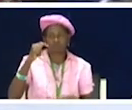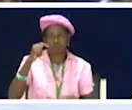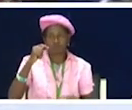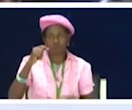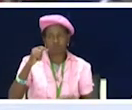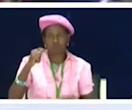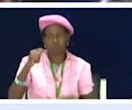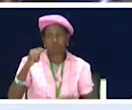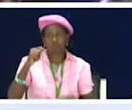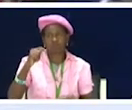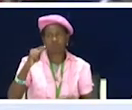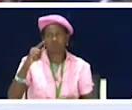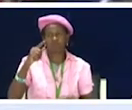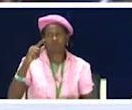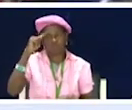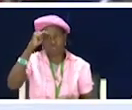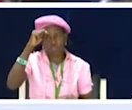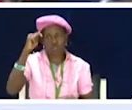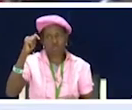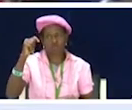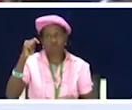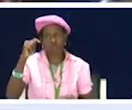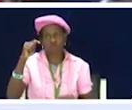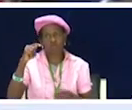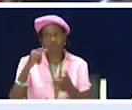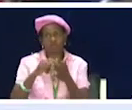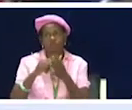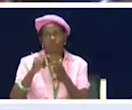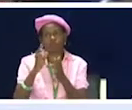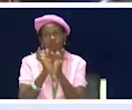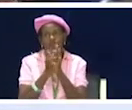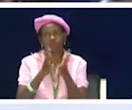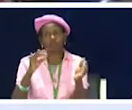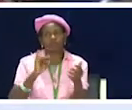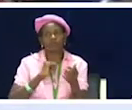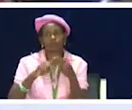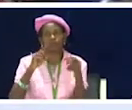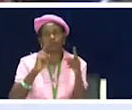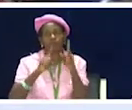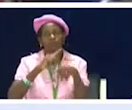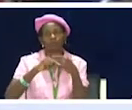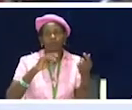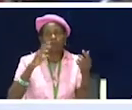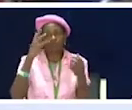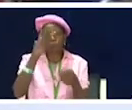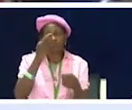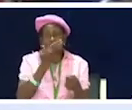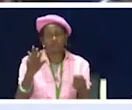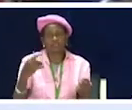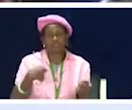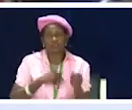some beautiful things we can get quickly from everlasting arms.